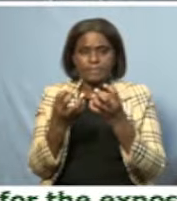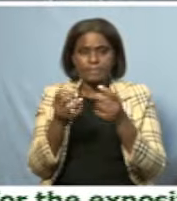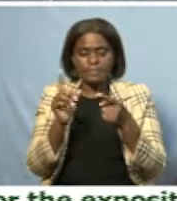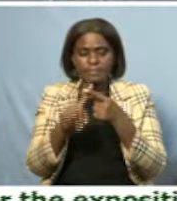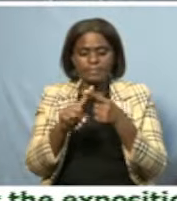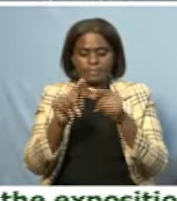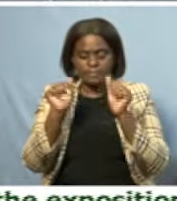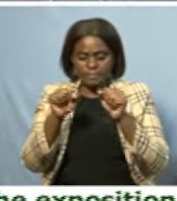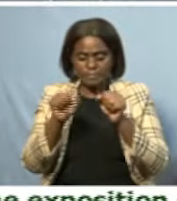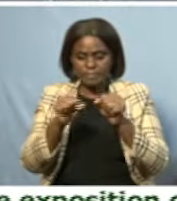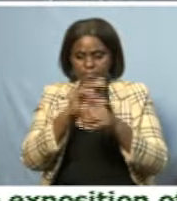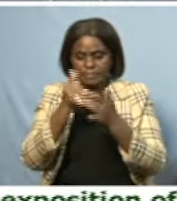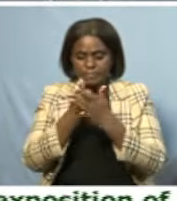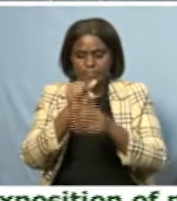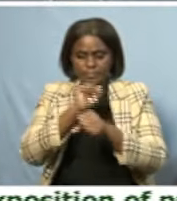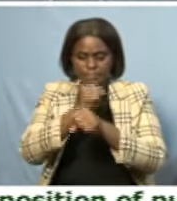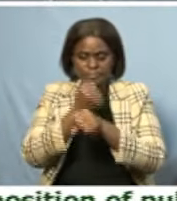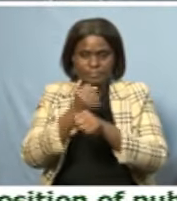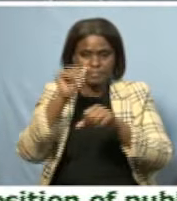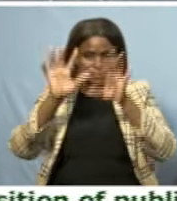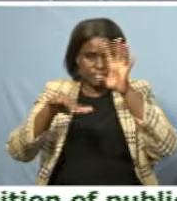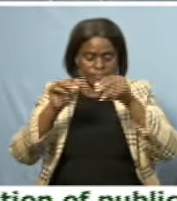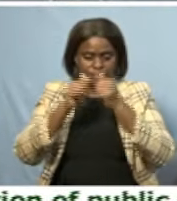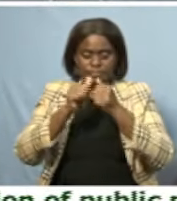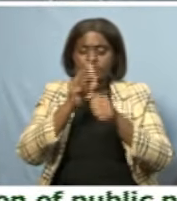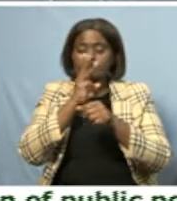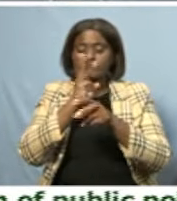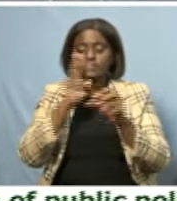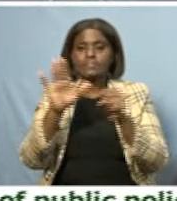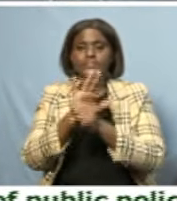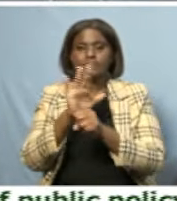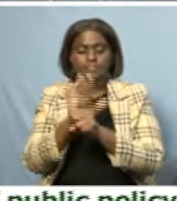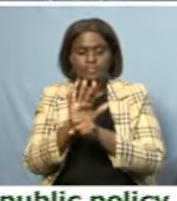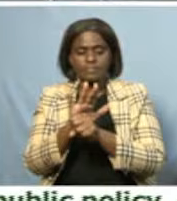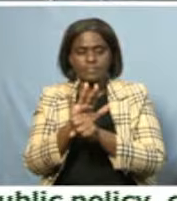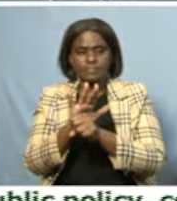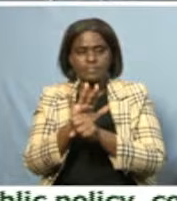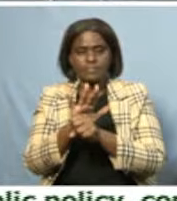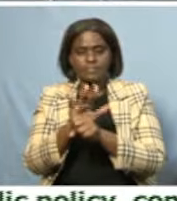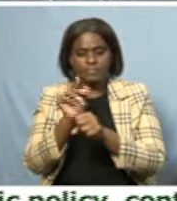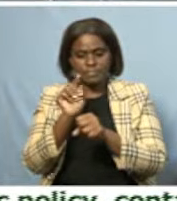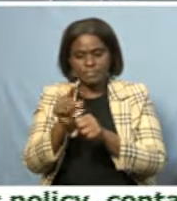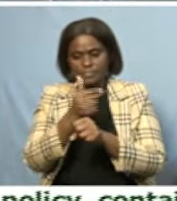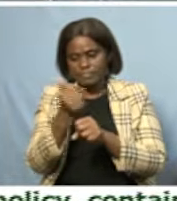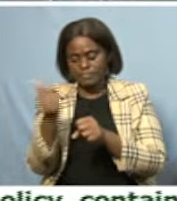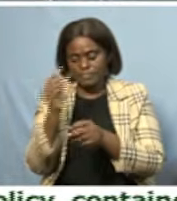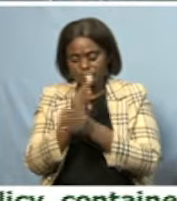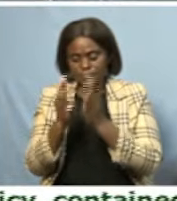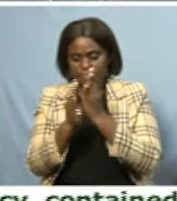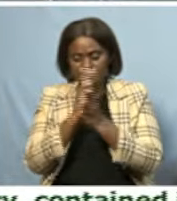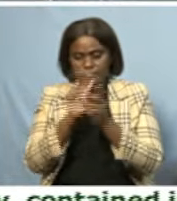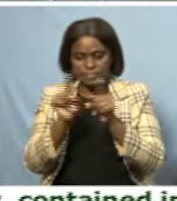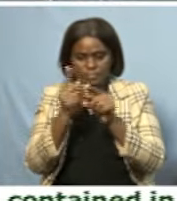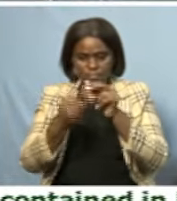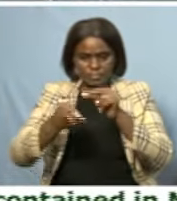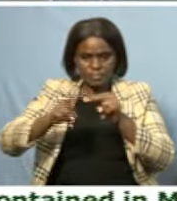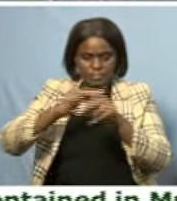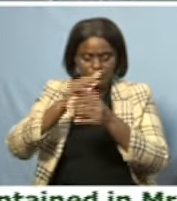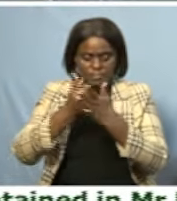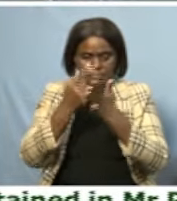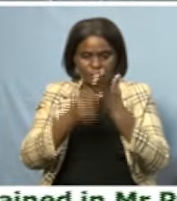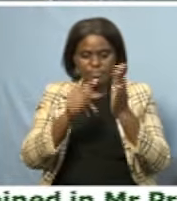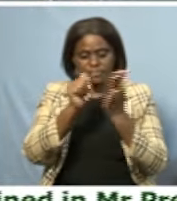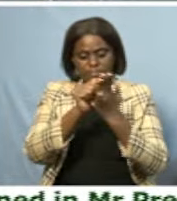to episodes of intense rainfall and flooding. Our infrastructure is increasingly being